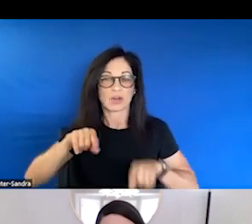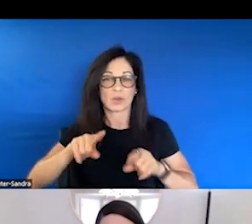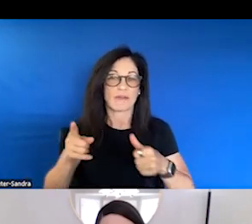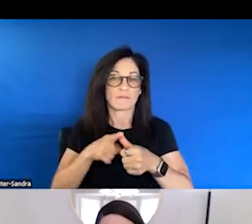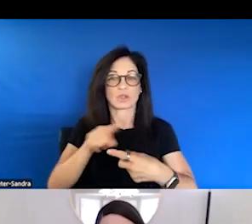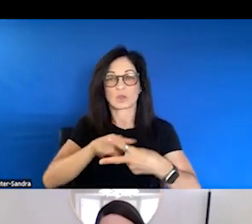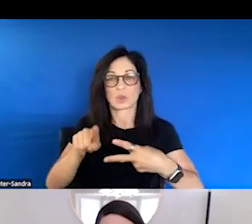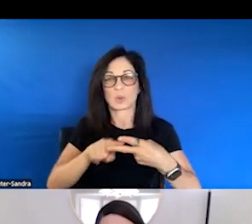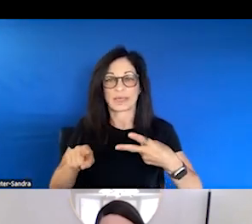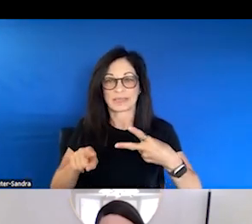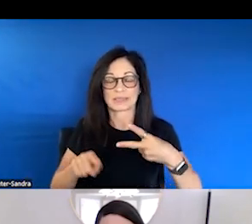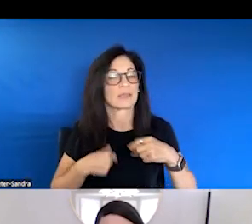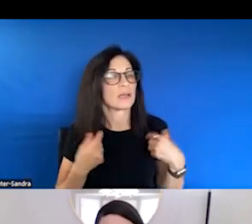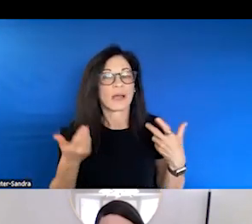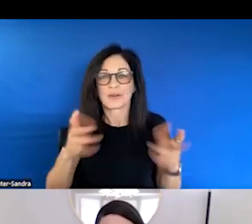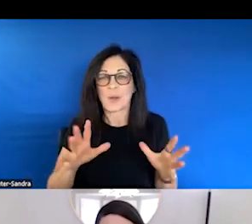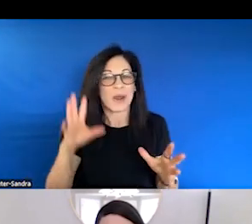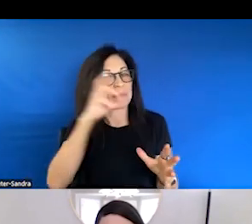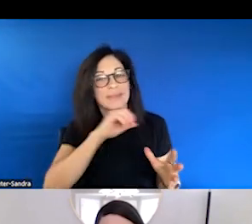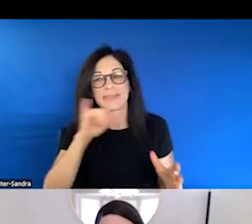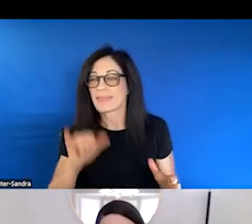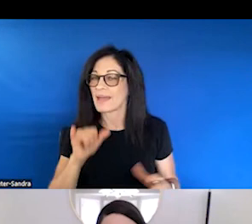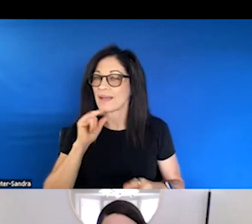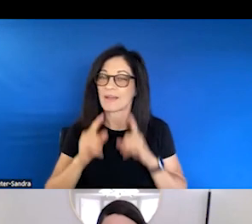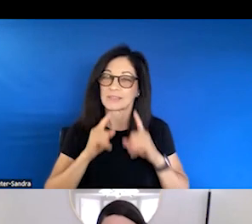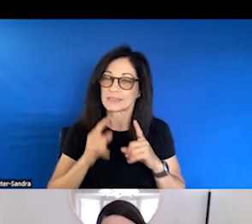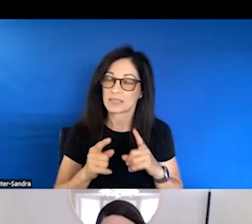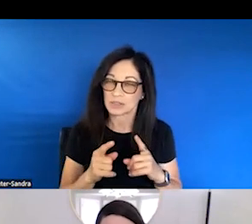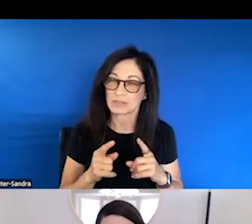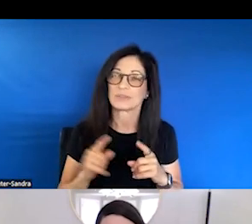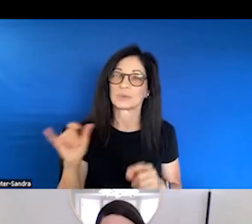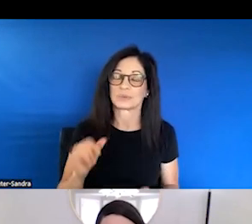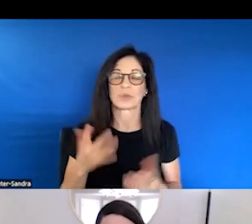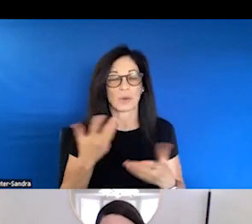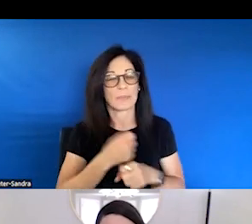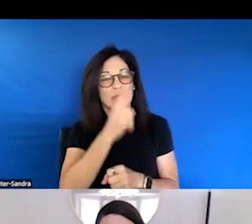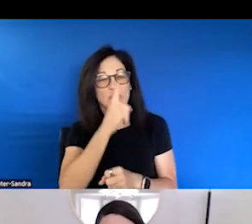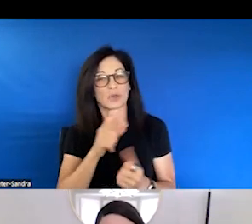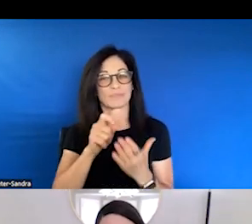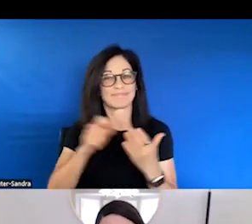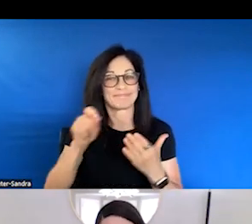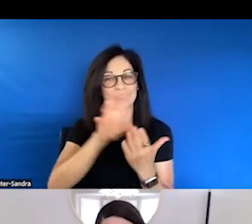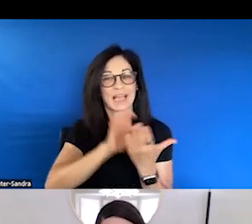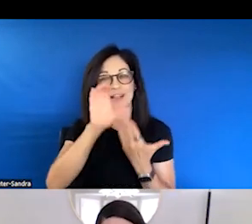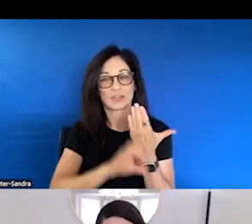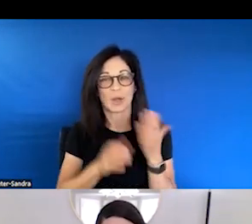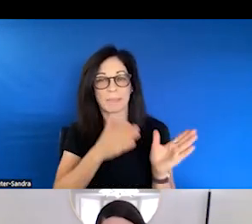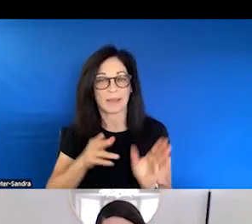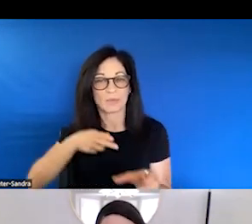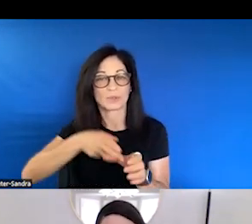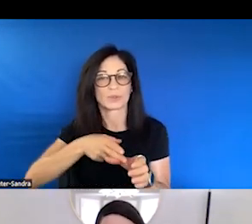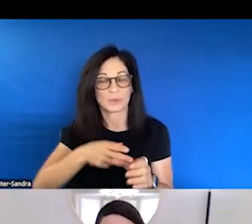So we don't want to miss that conversation as well. So make sure you mark your calendars and plan to join